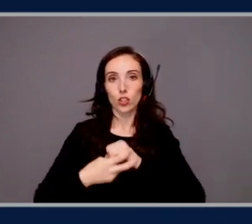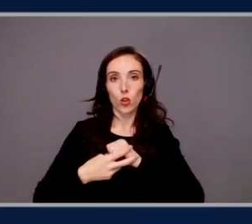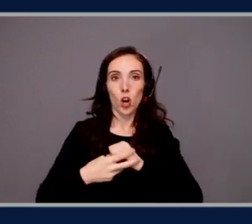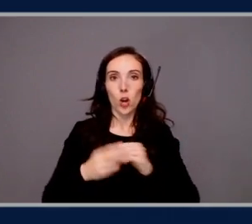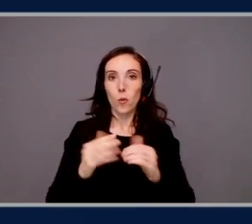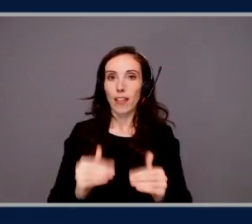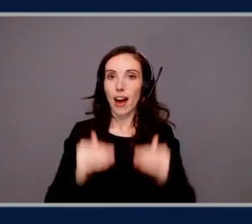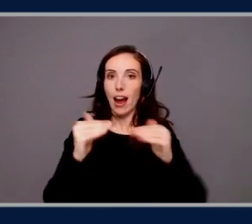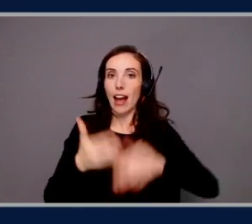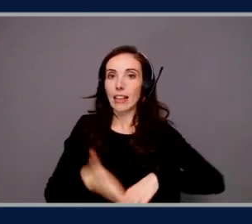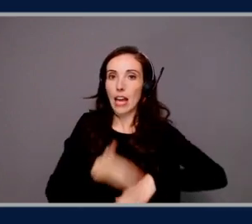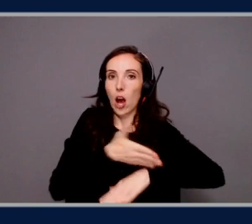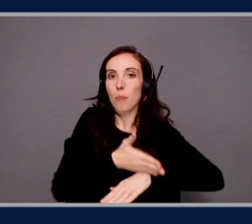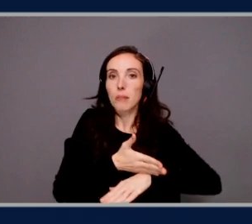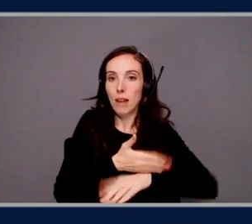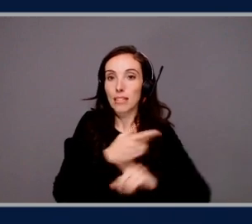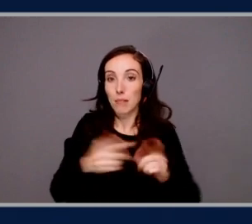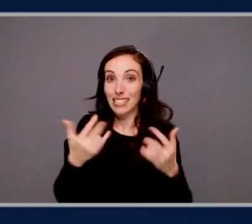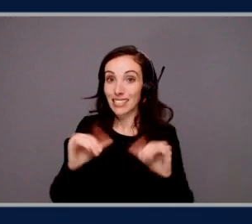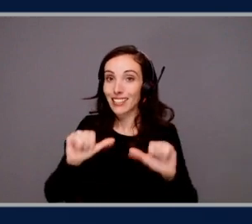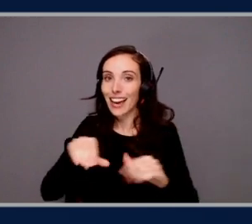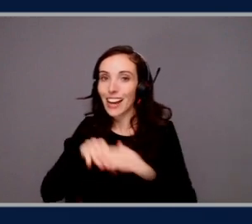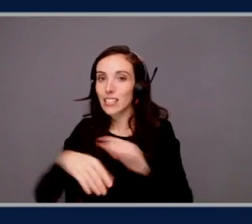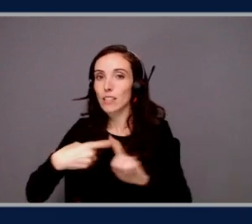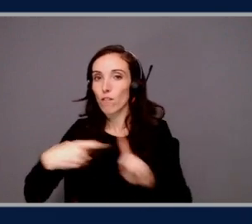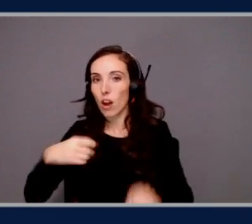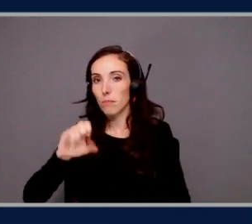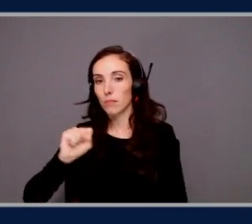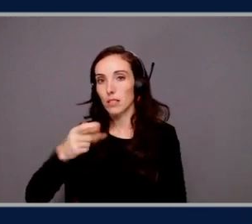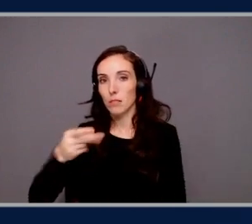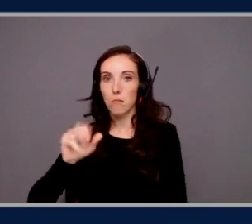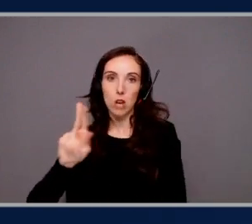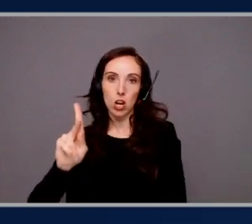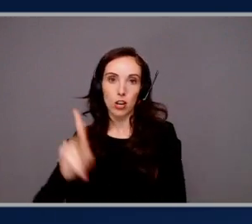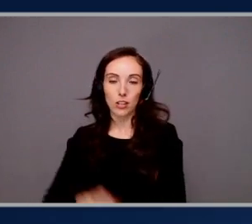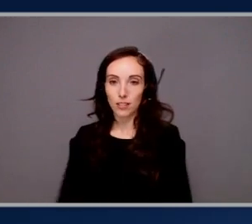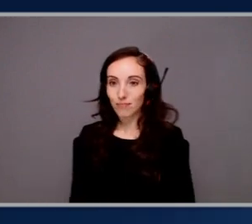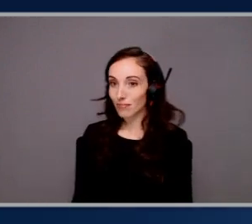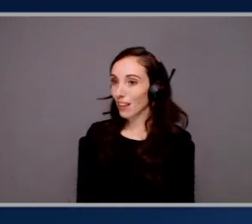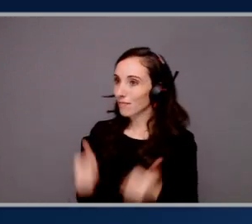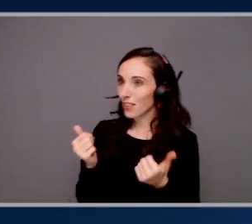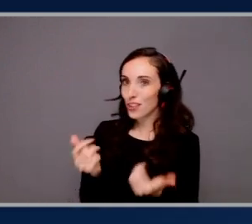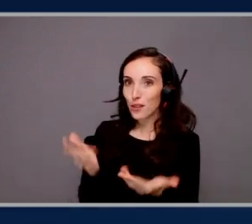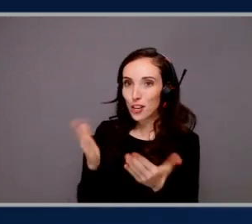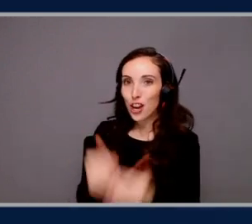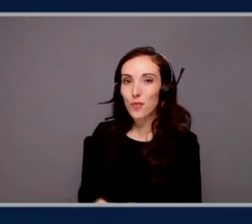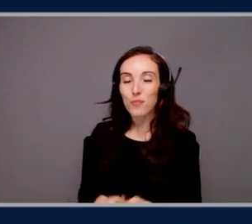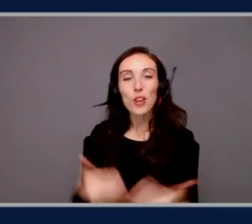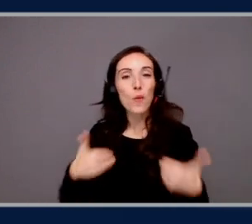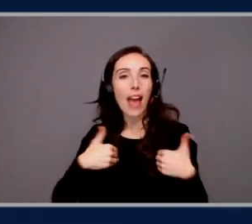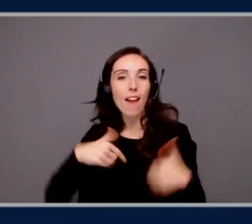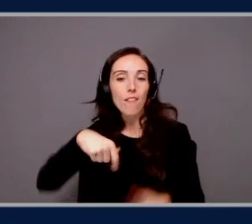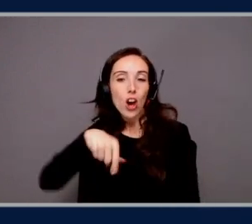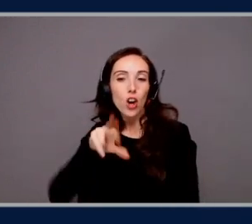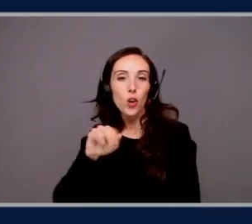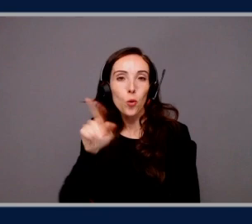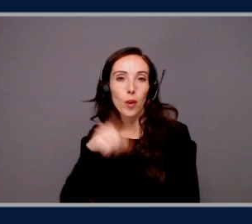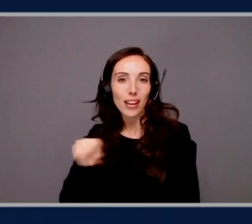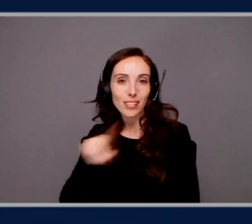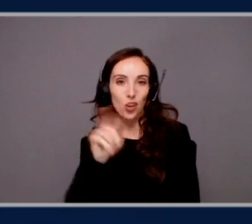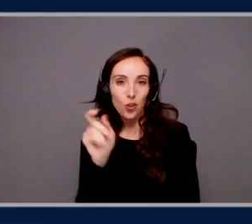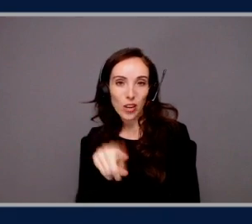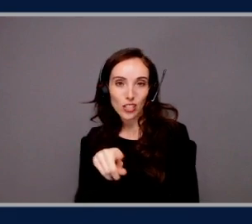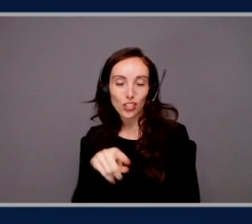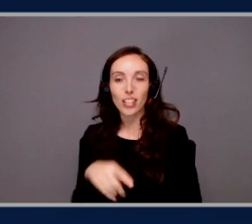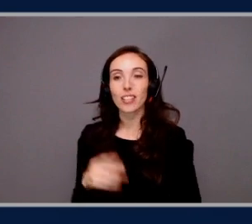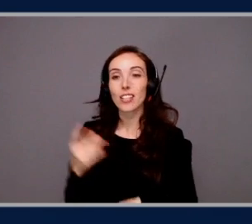still can access it from Spark. There you go. We do also have a quiz question. I mean, we're talking about Lakehouse. There's an